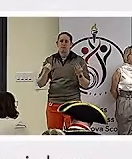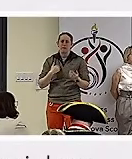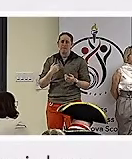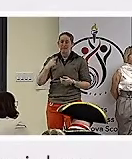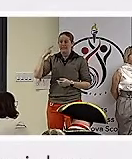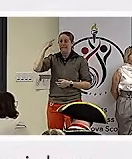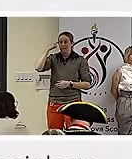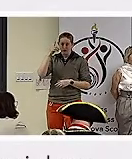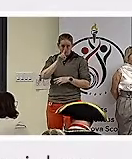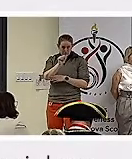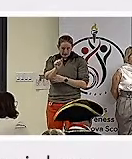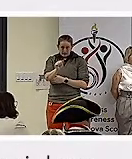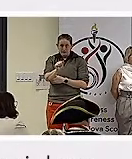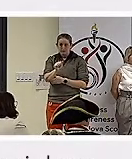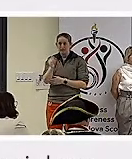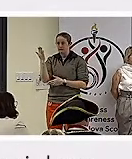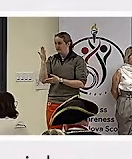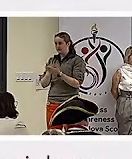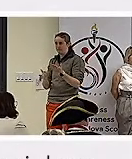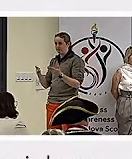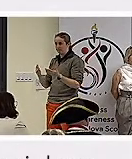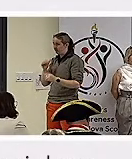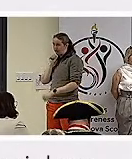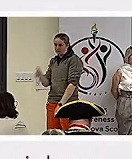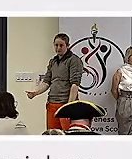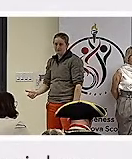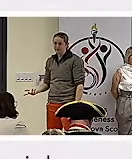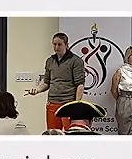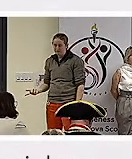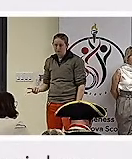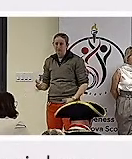disabilities and some people do not. I am